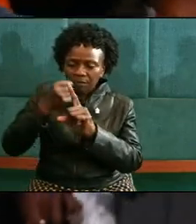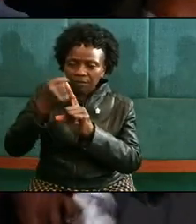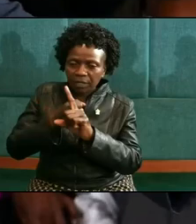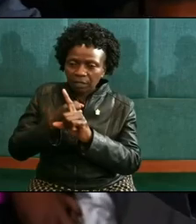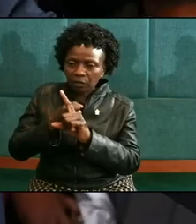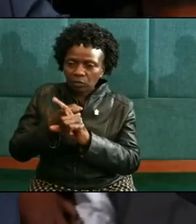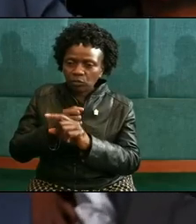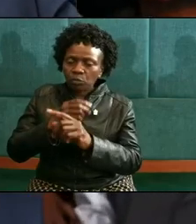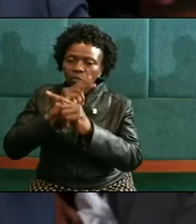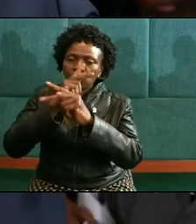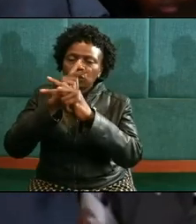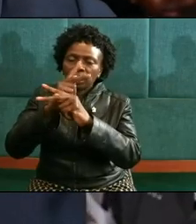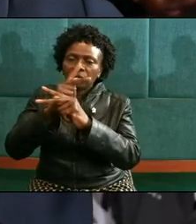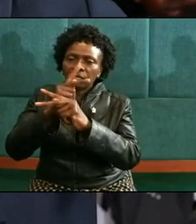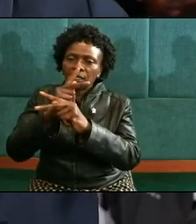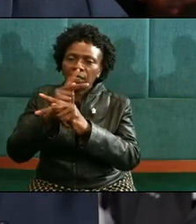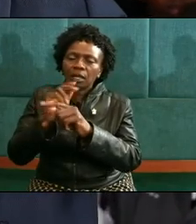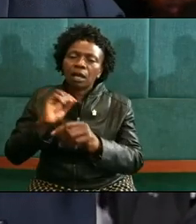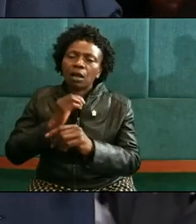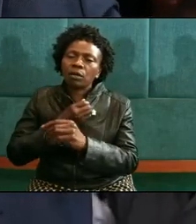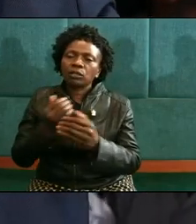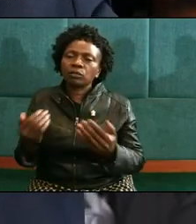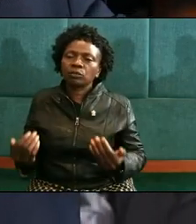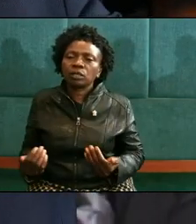loved me. Yes,